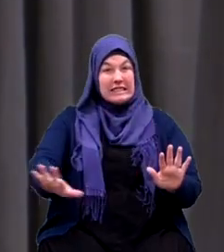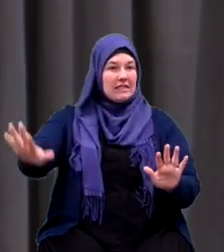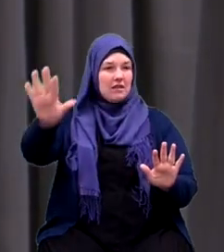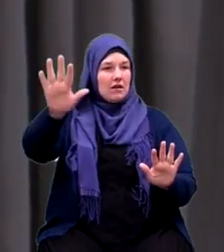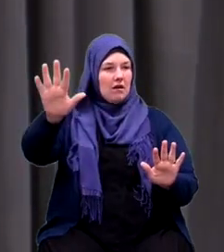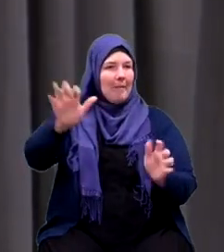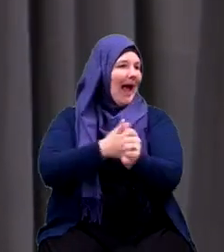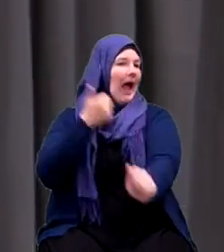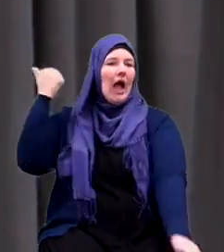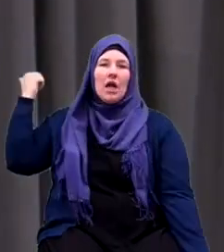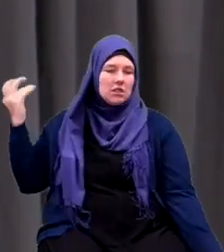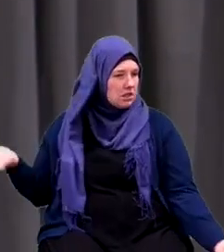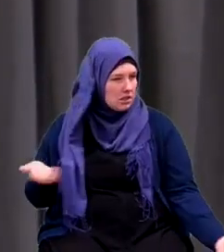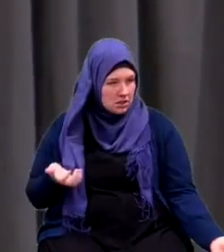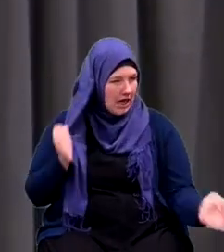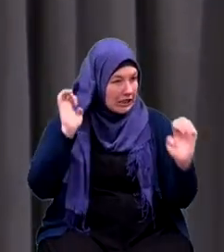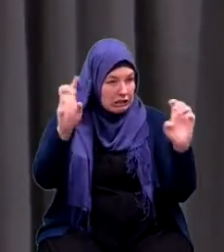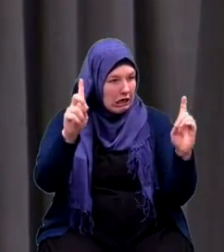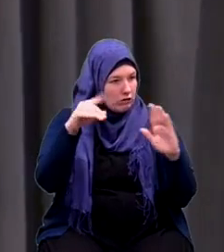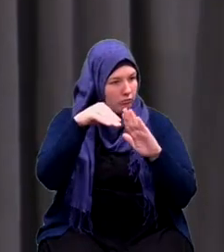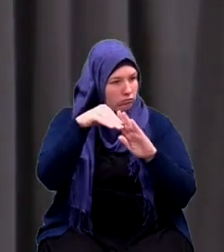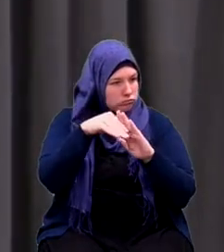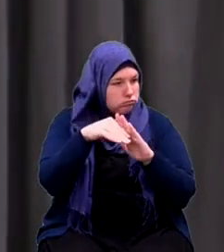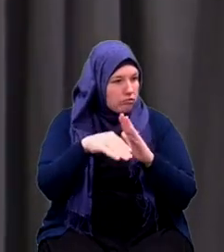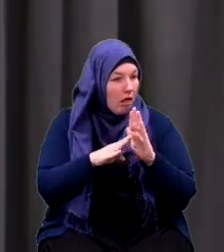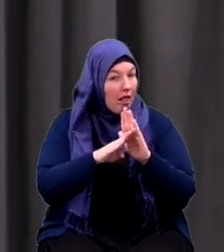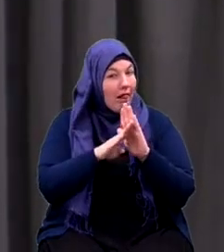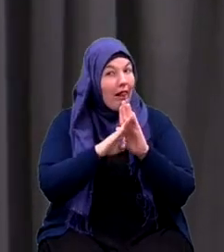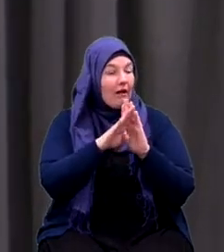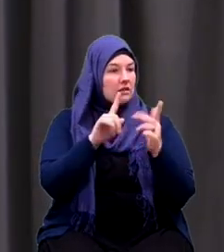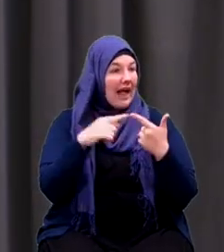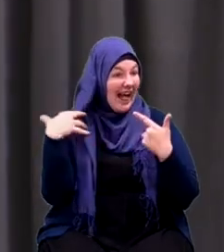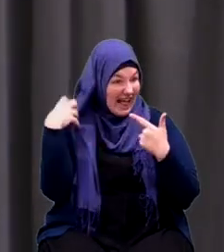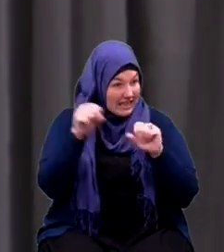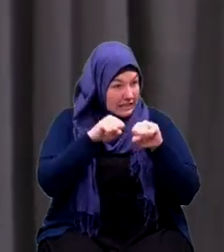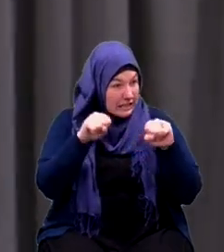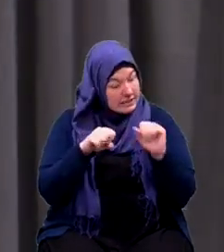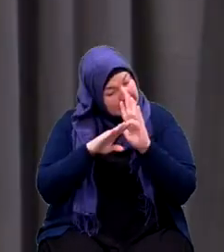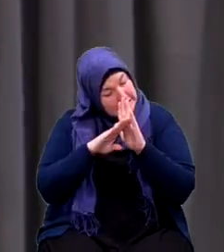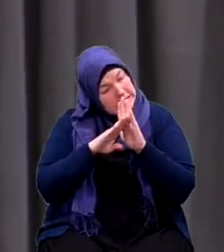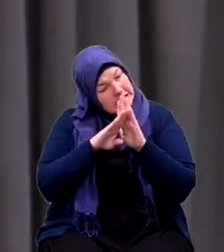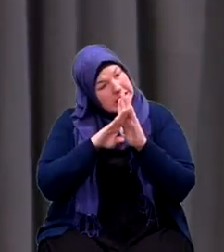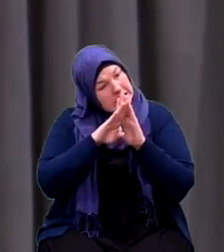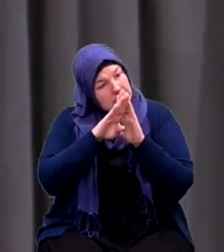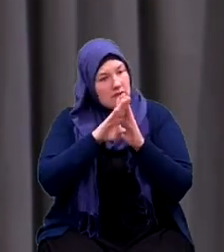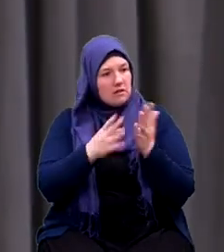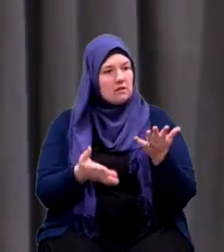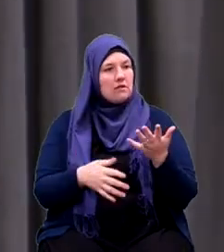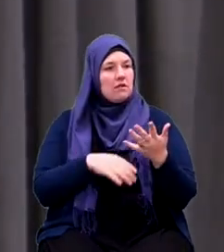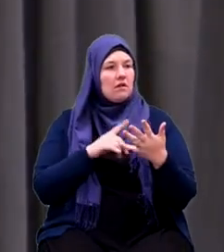everybody. Educationally, health system crumbled,